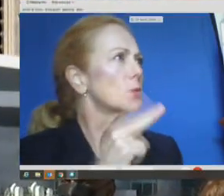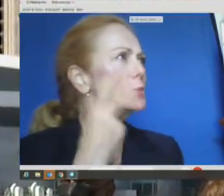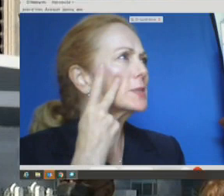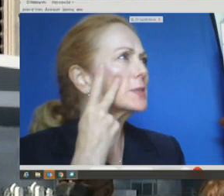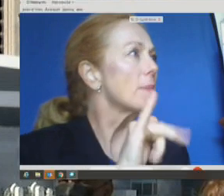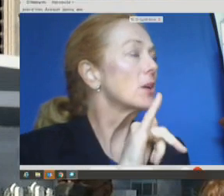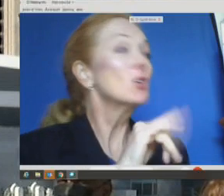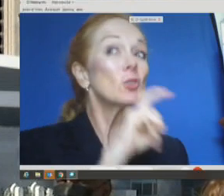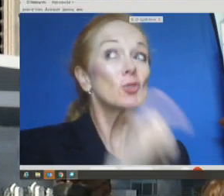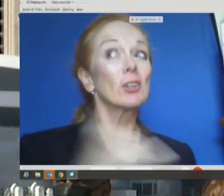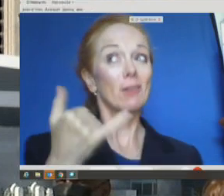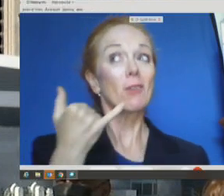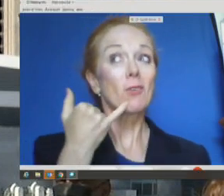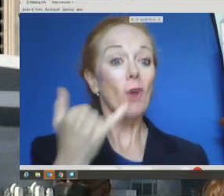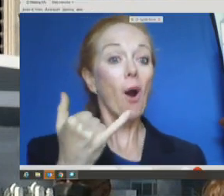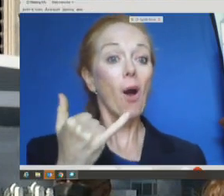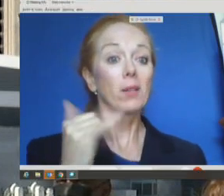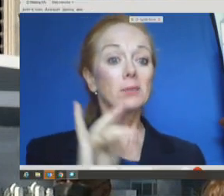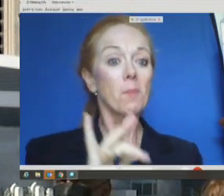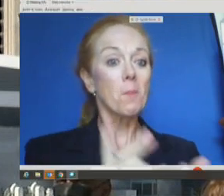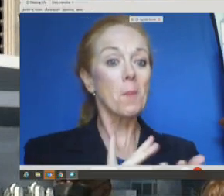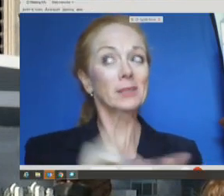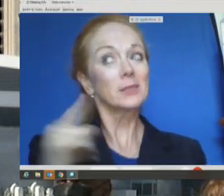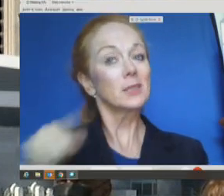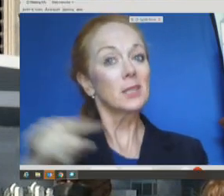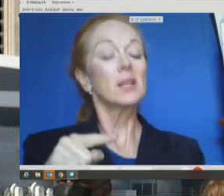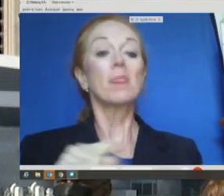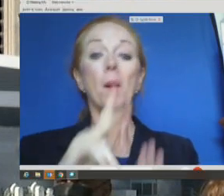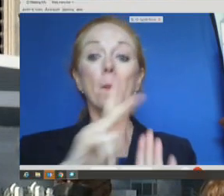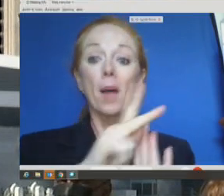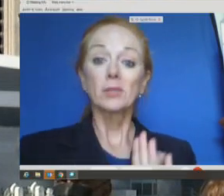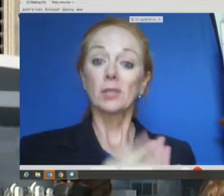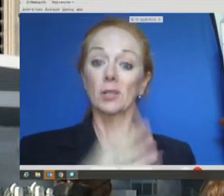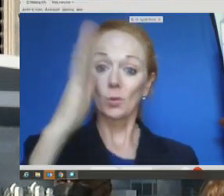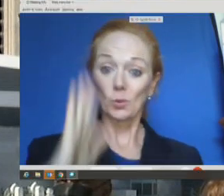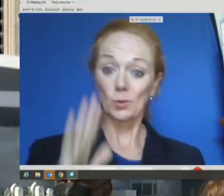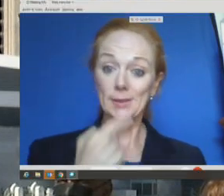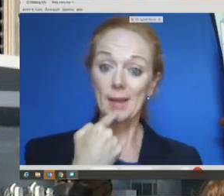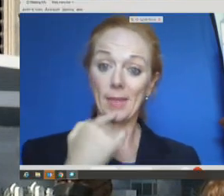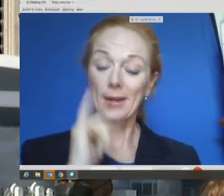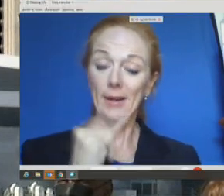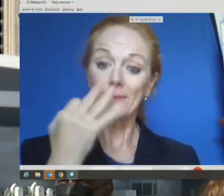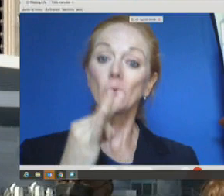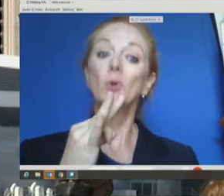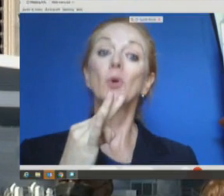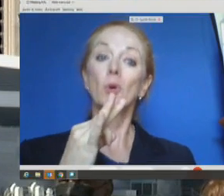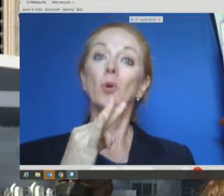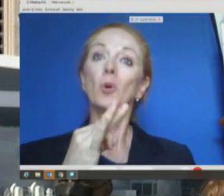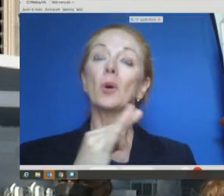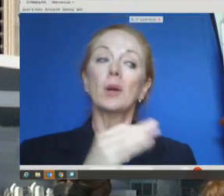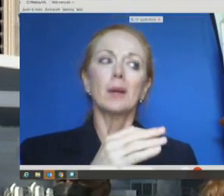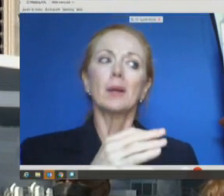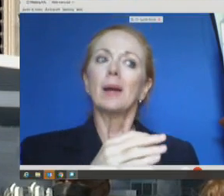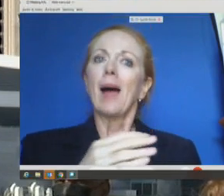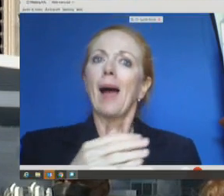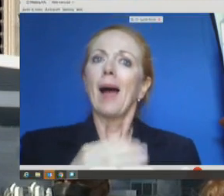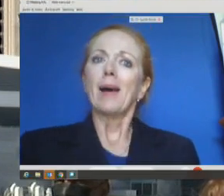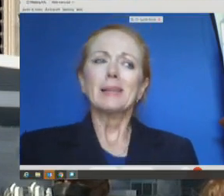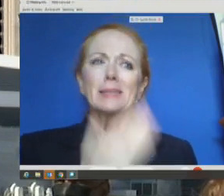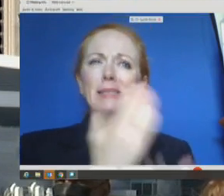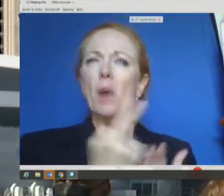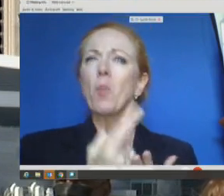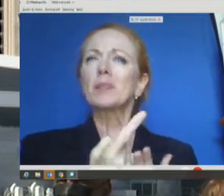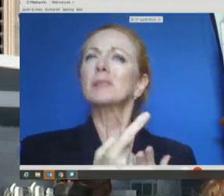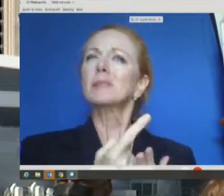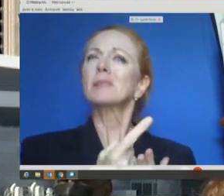individual. Also, the policy used to state when you put someone inside of an interview room or when someone's in your